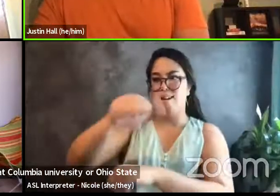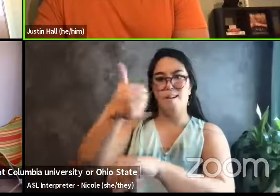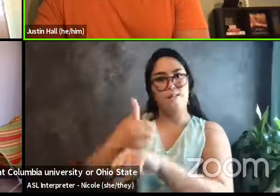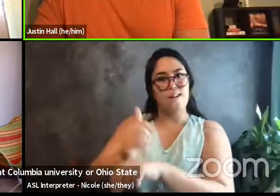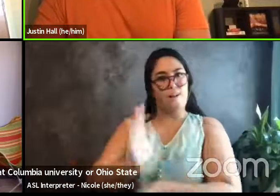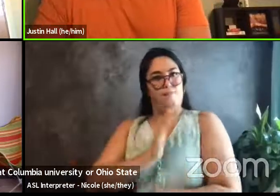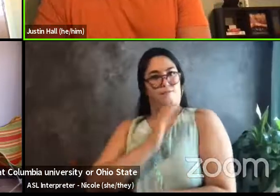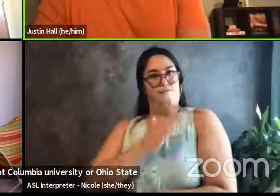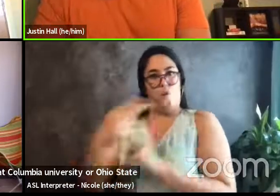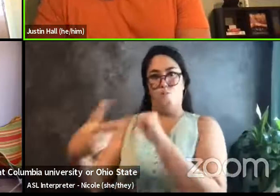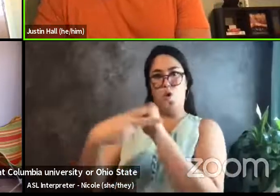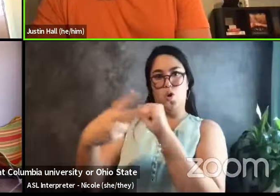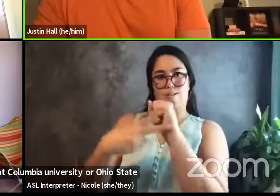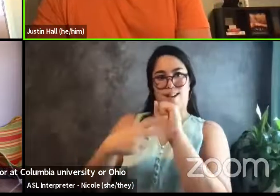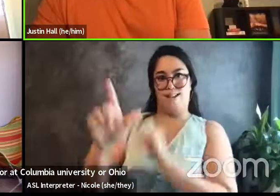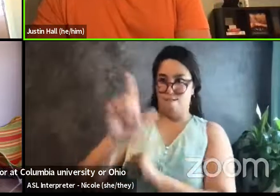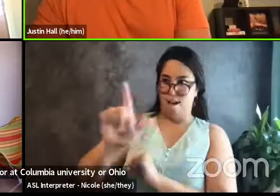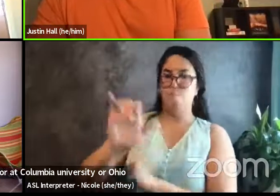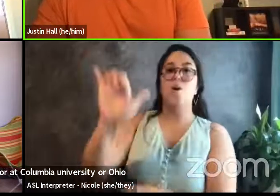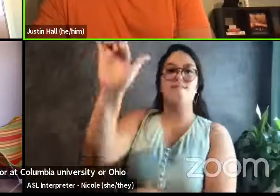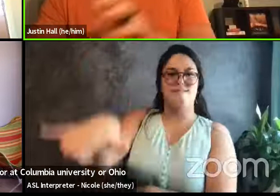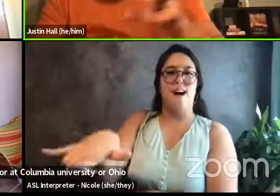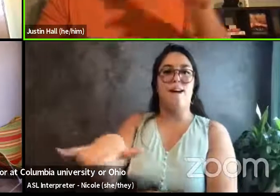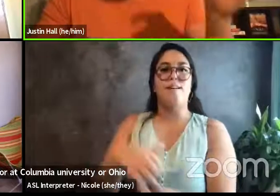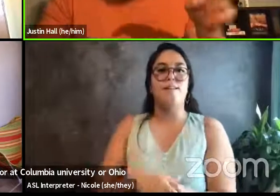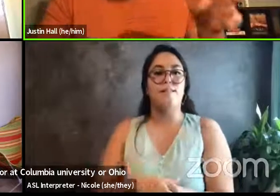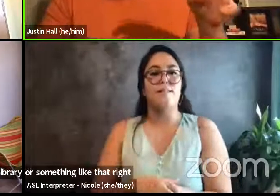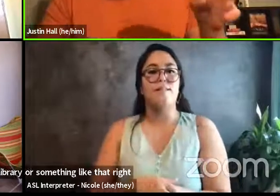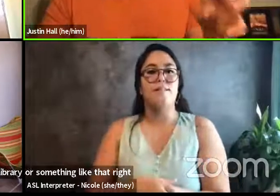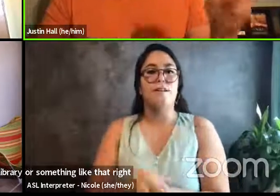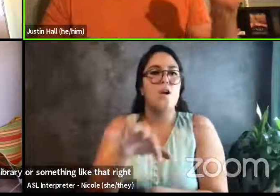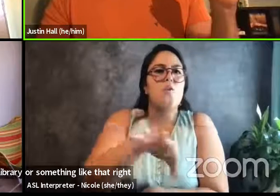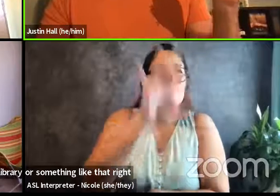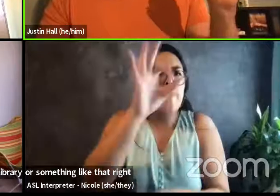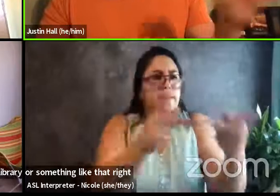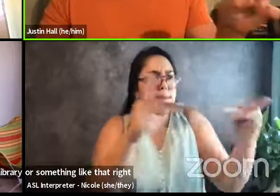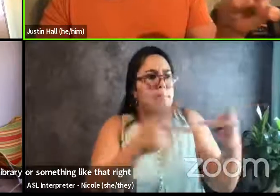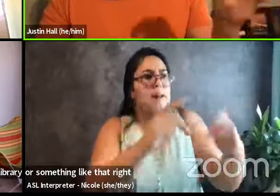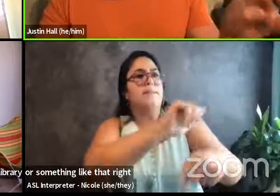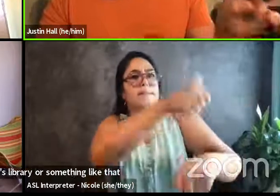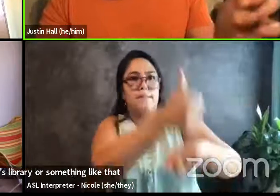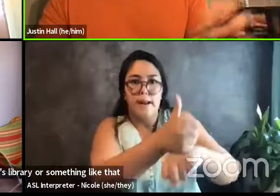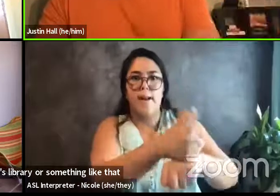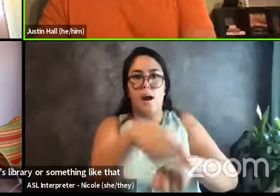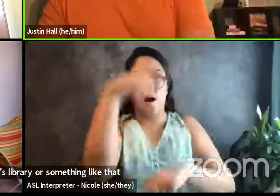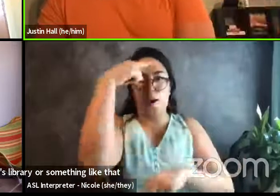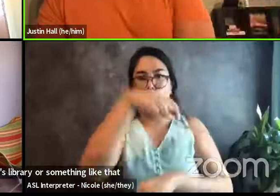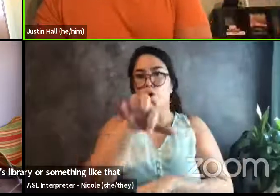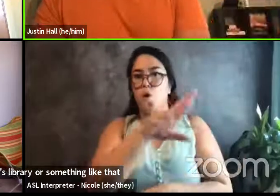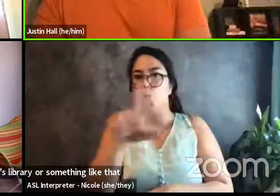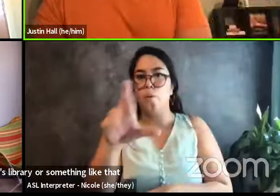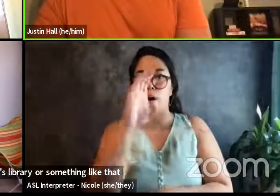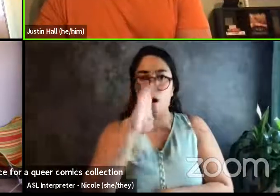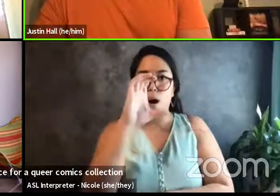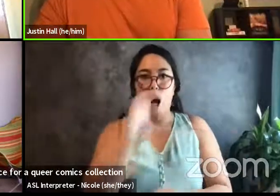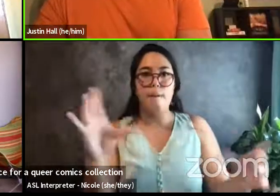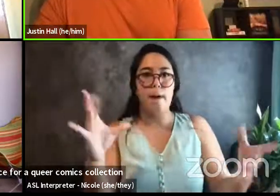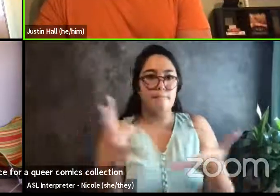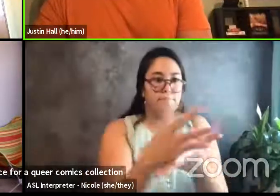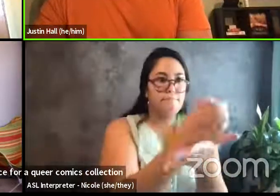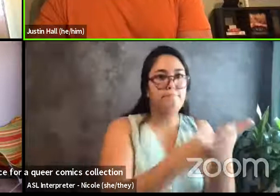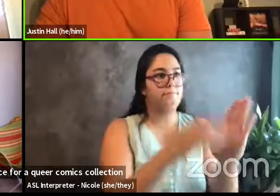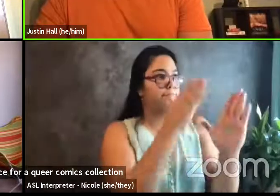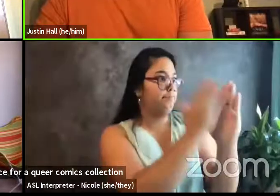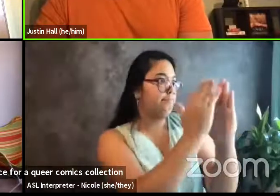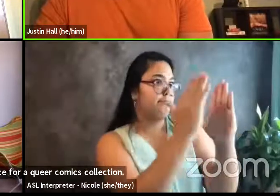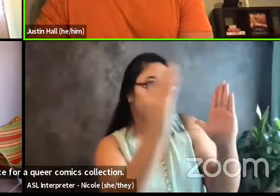Library or something like that, right? to, to find a place for a queer comics collection. Um, so I think that would be